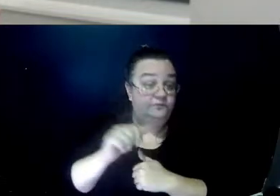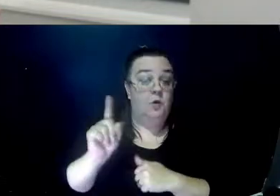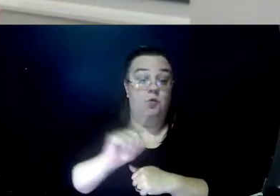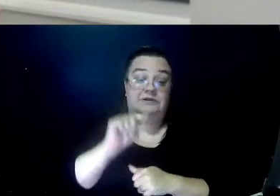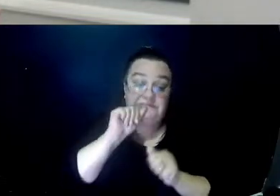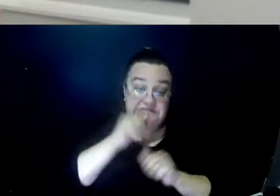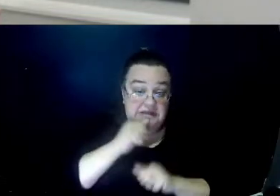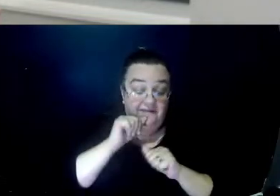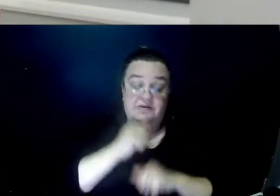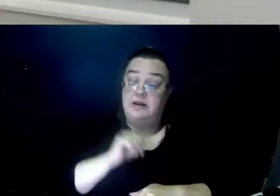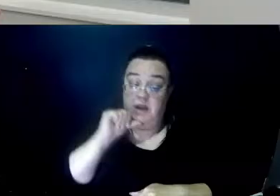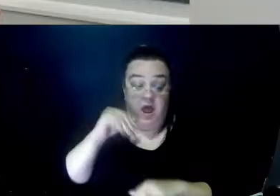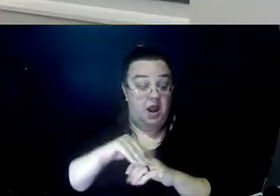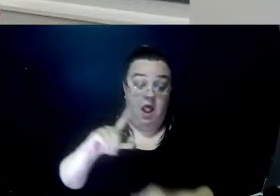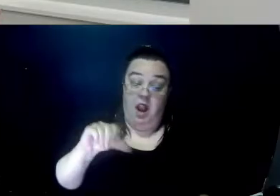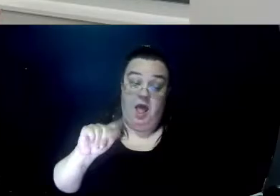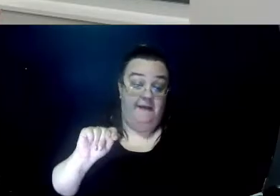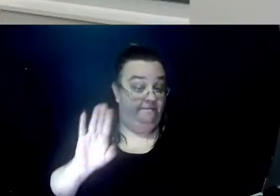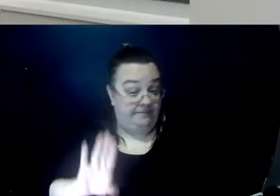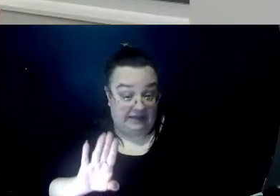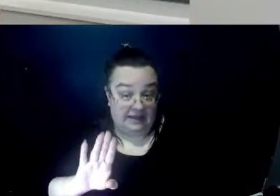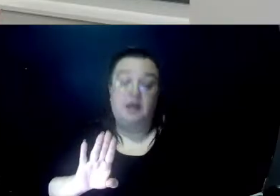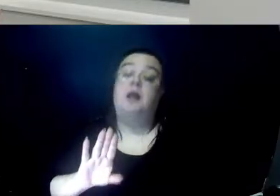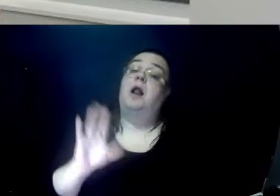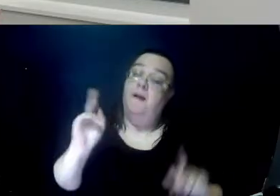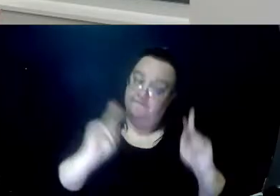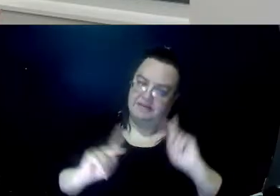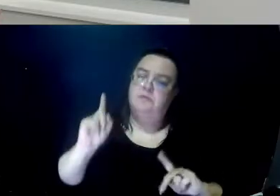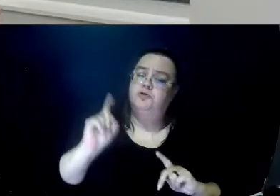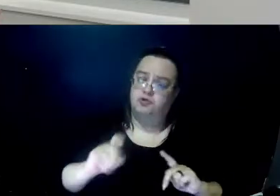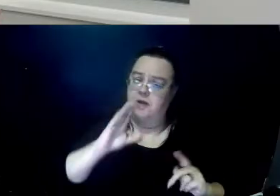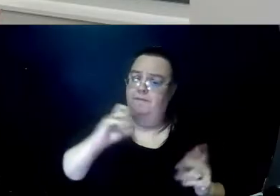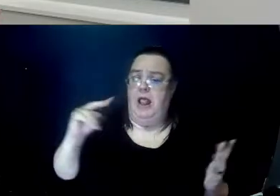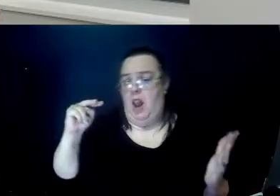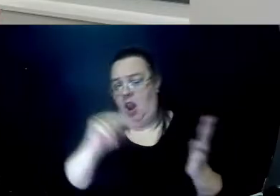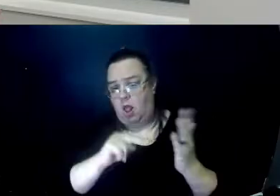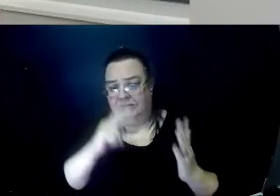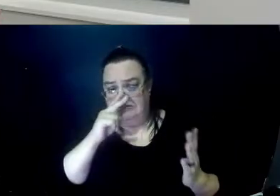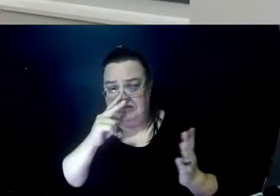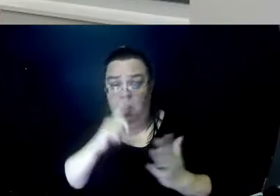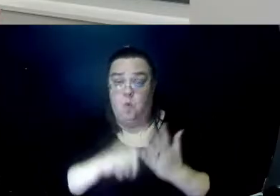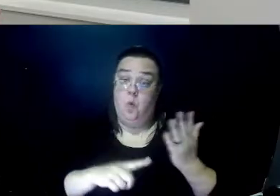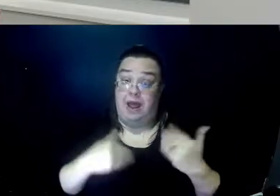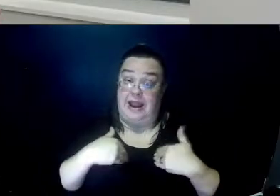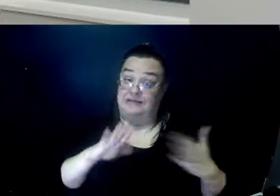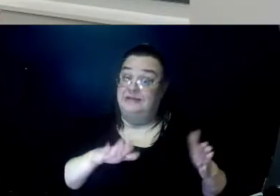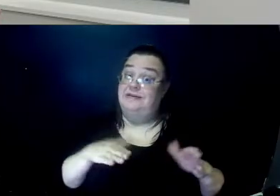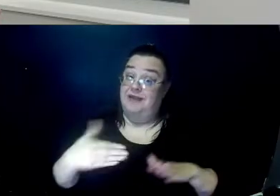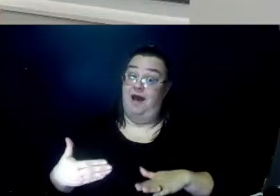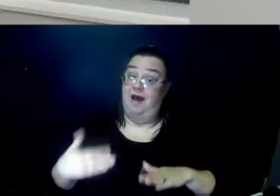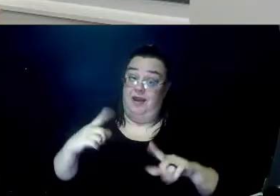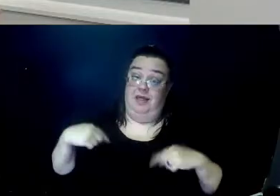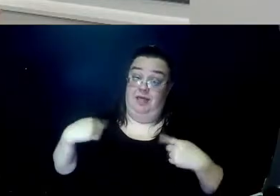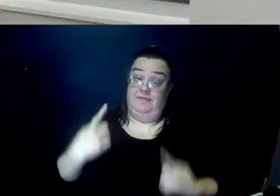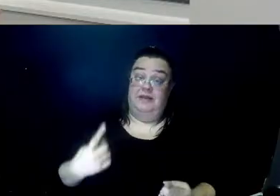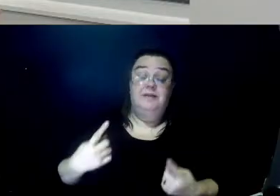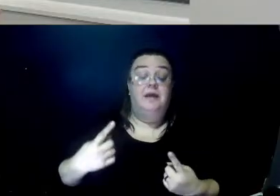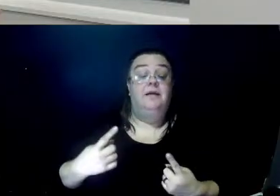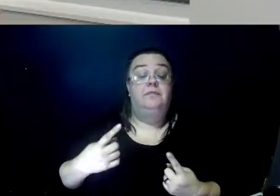not Outlot B. Although people should be looking and seeing what has died in the meantime, what needs to